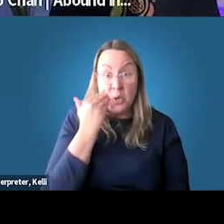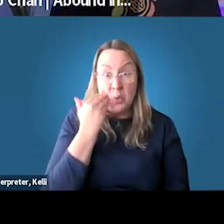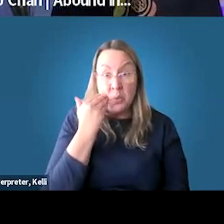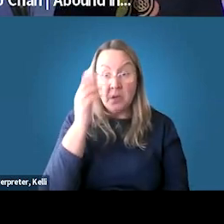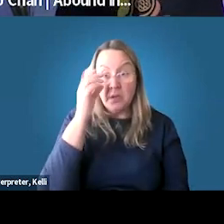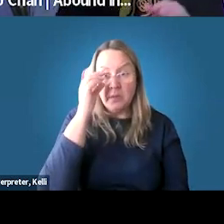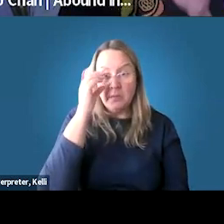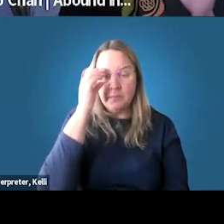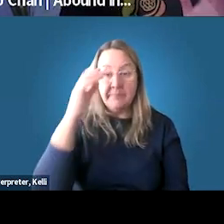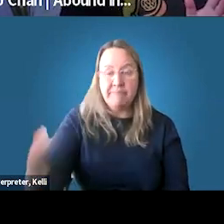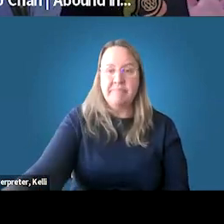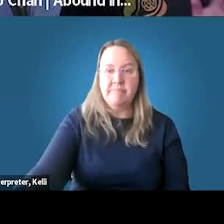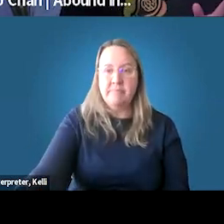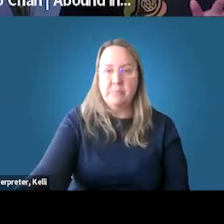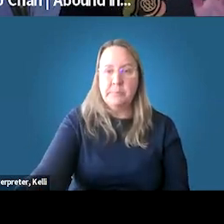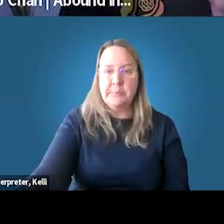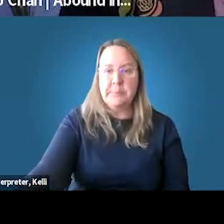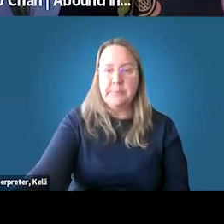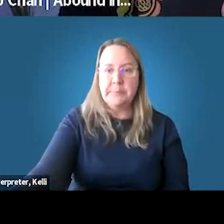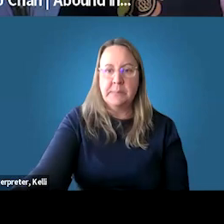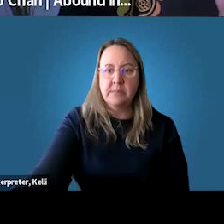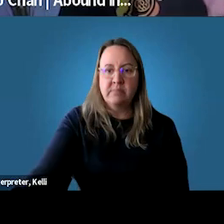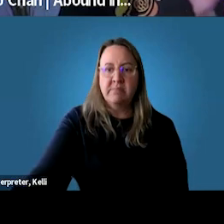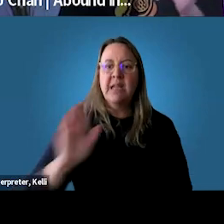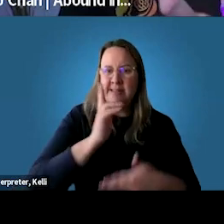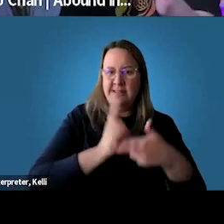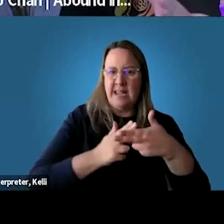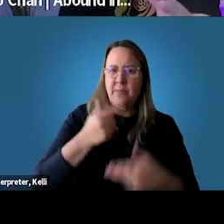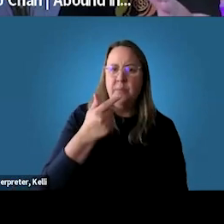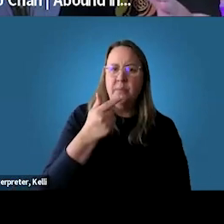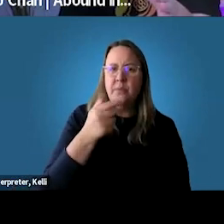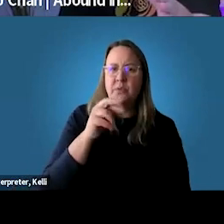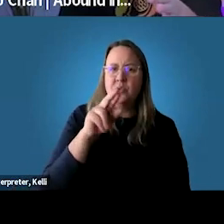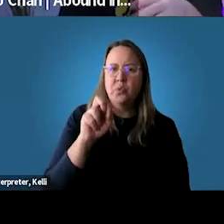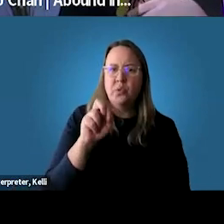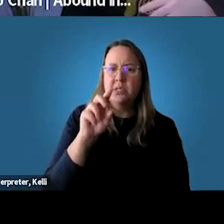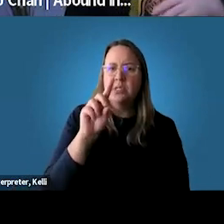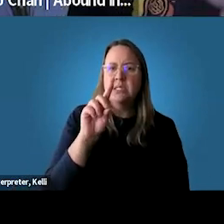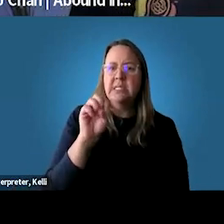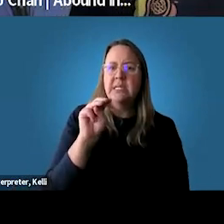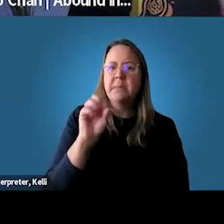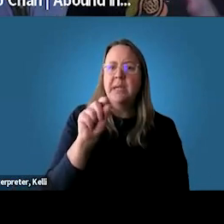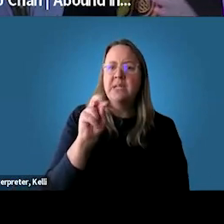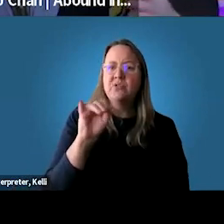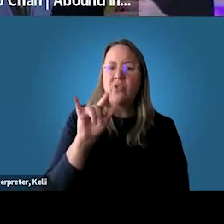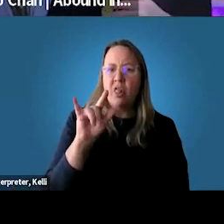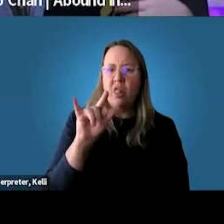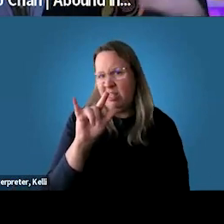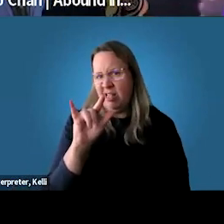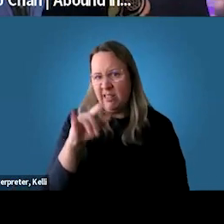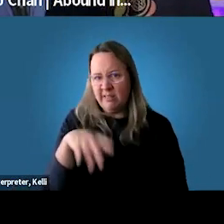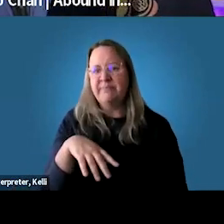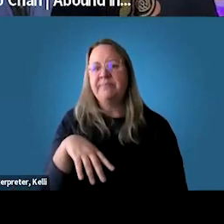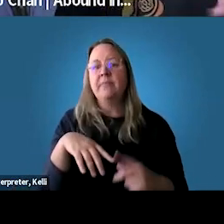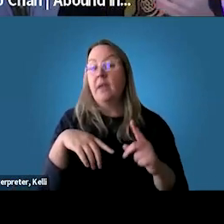there you go. The individual's name was George de Maistre. Okay, George de Maistre.